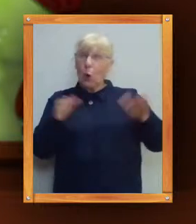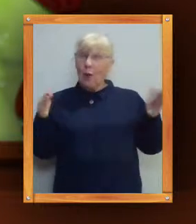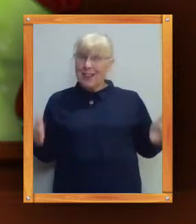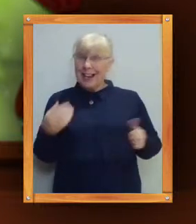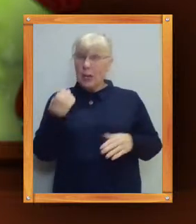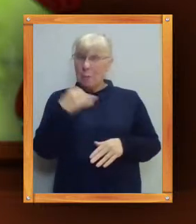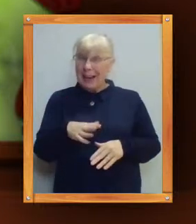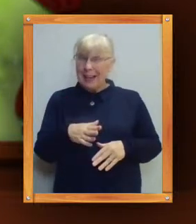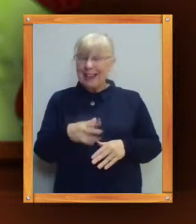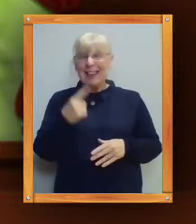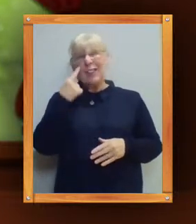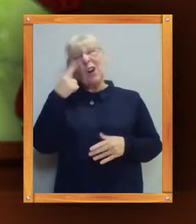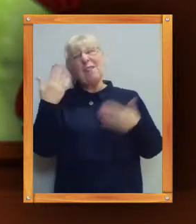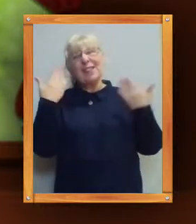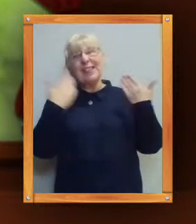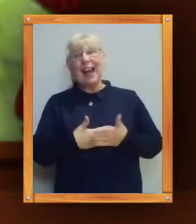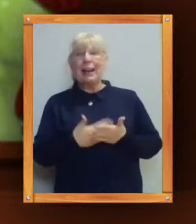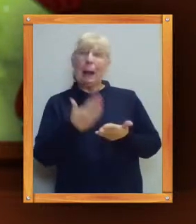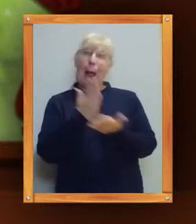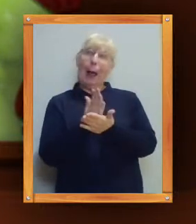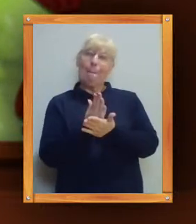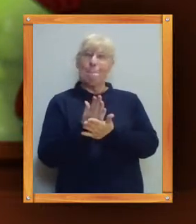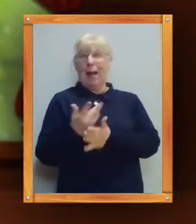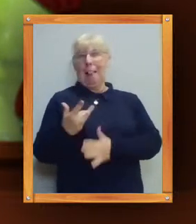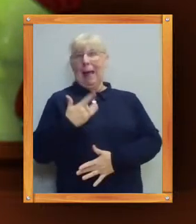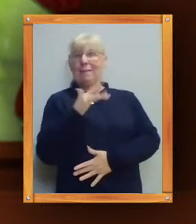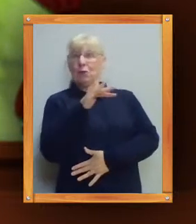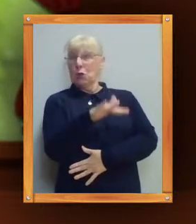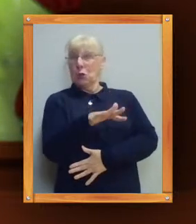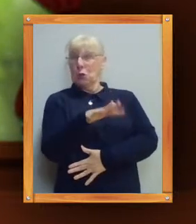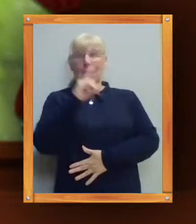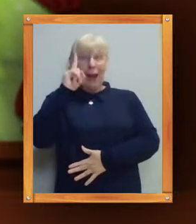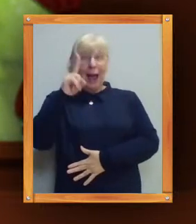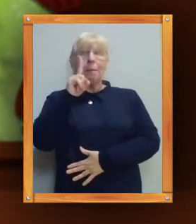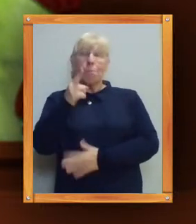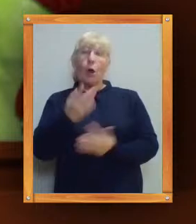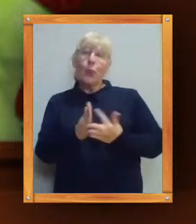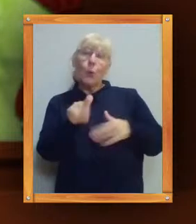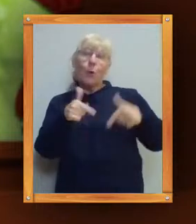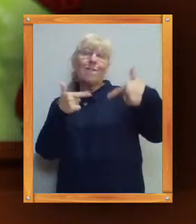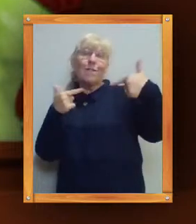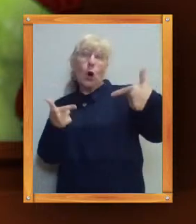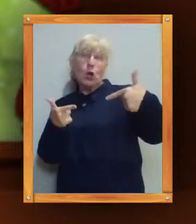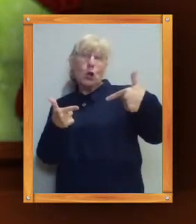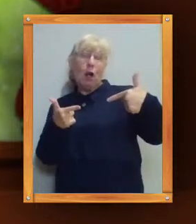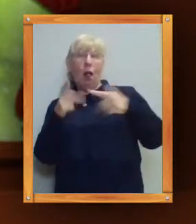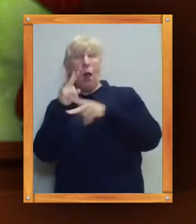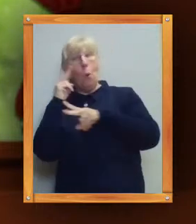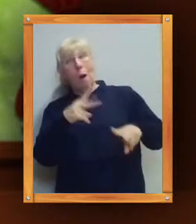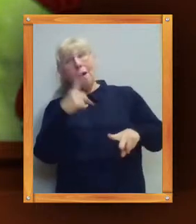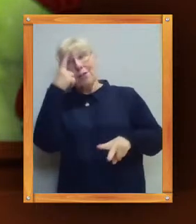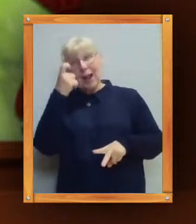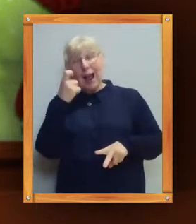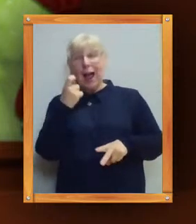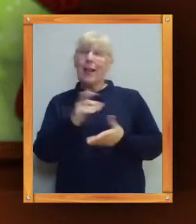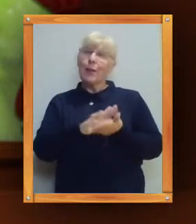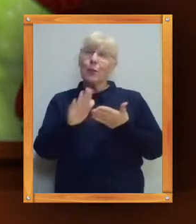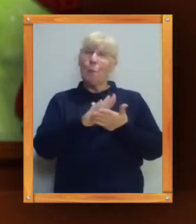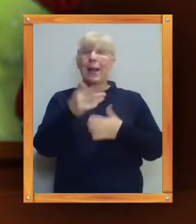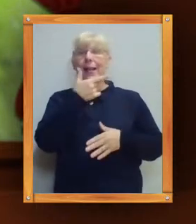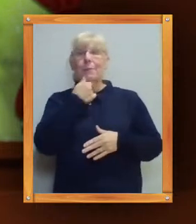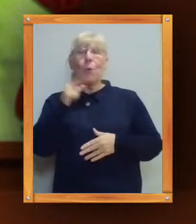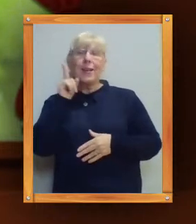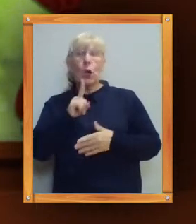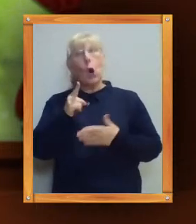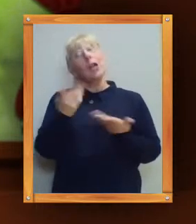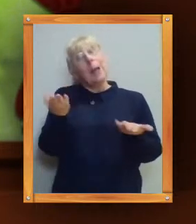the town tonight, but we can do it through our virtual show, and that's exactly what we're going to do. So a real treat for the boys and girls and the mums